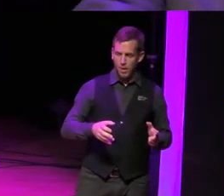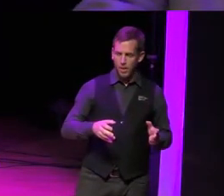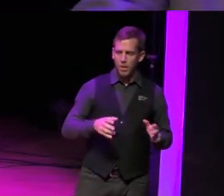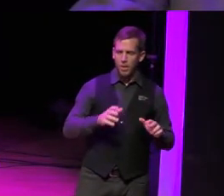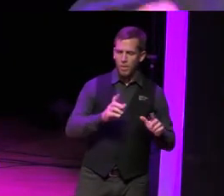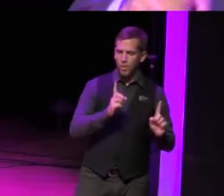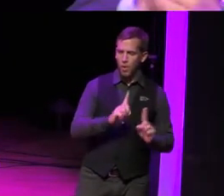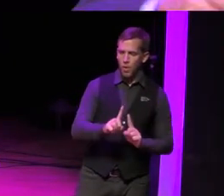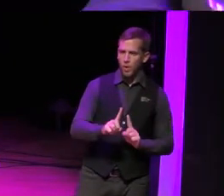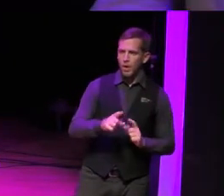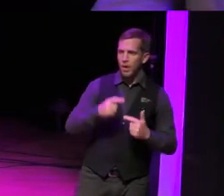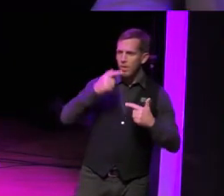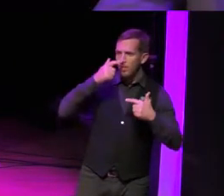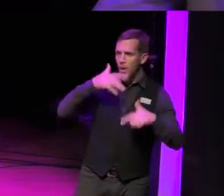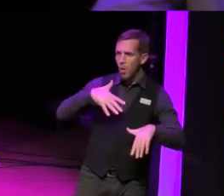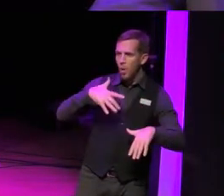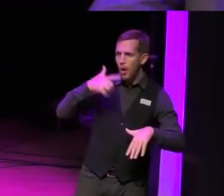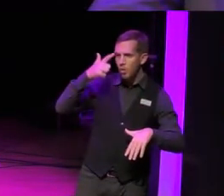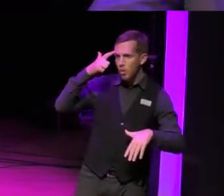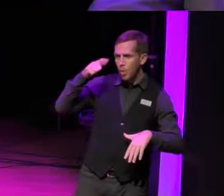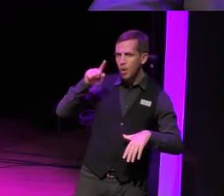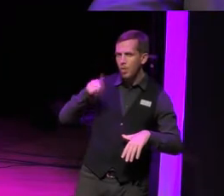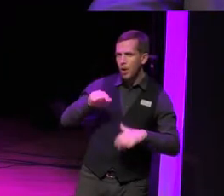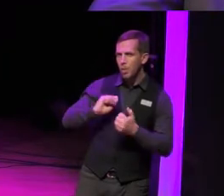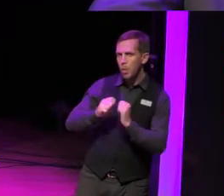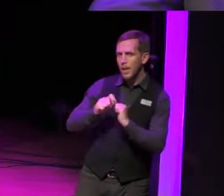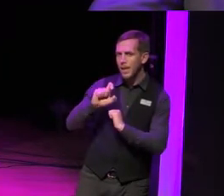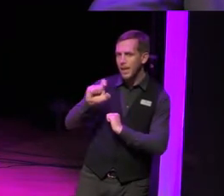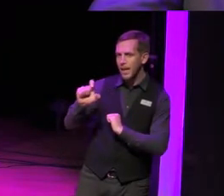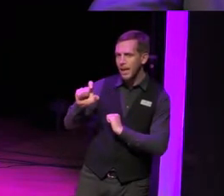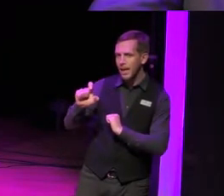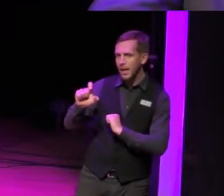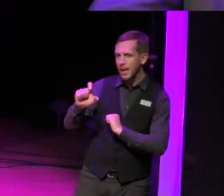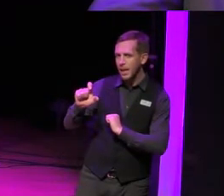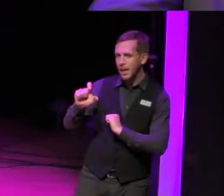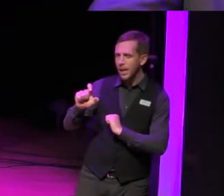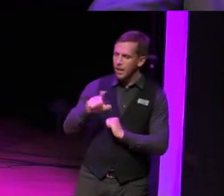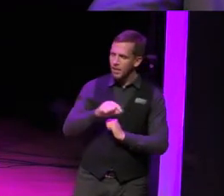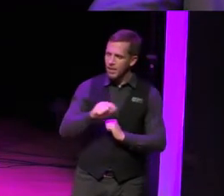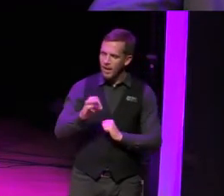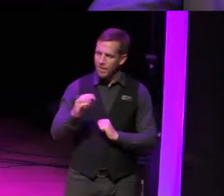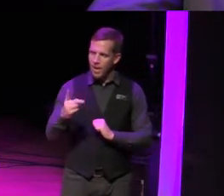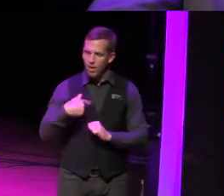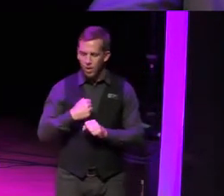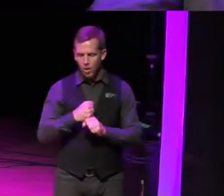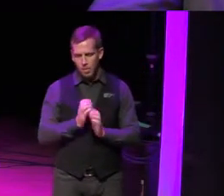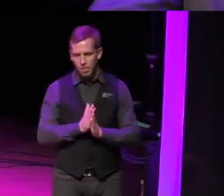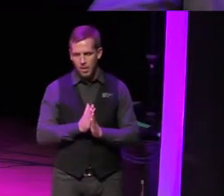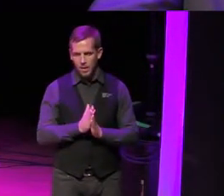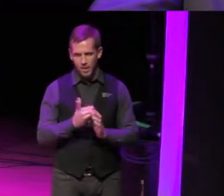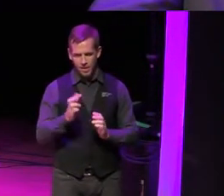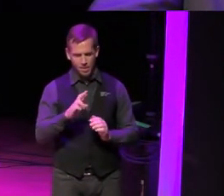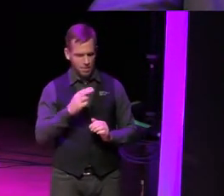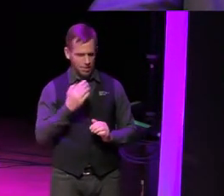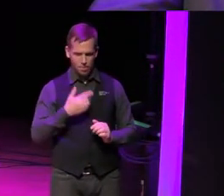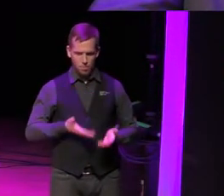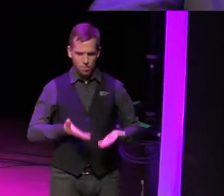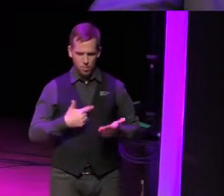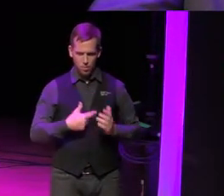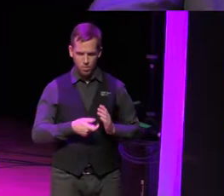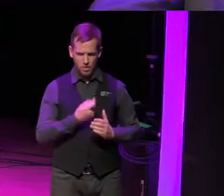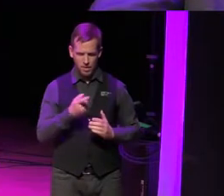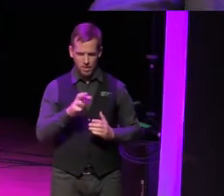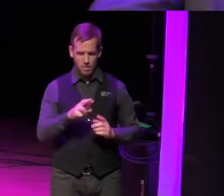no corruption, you lose public trust. Some of the cases I've dealt with, I made an example this morning